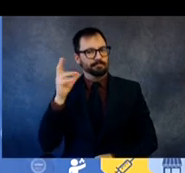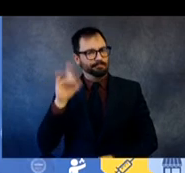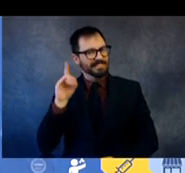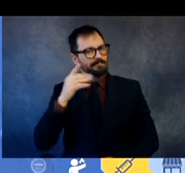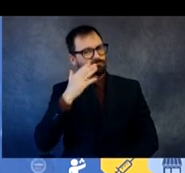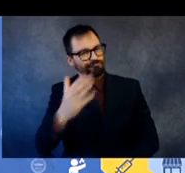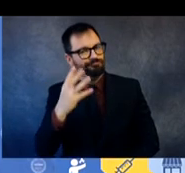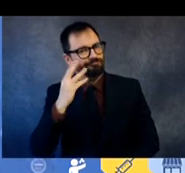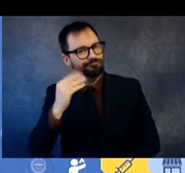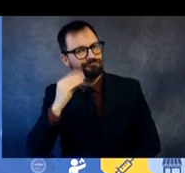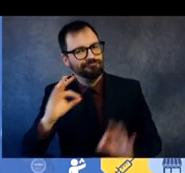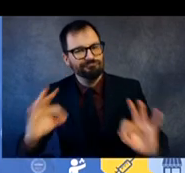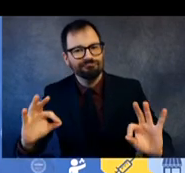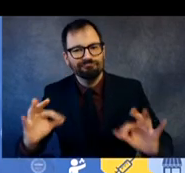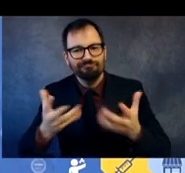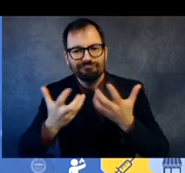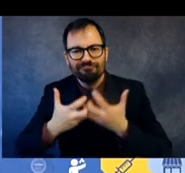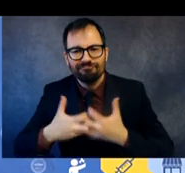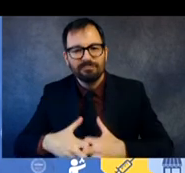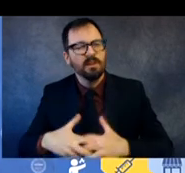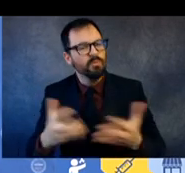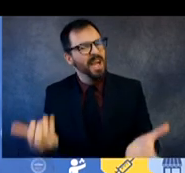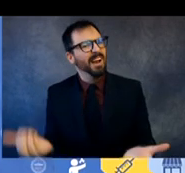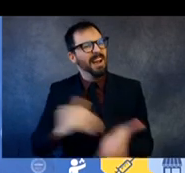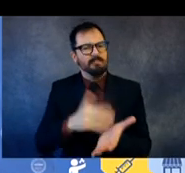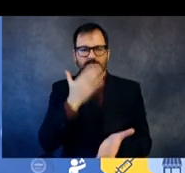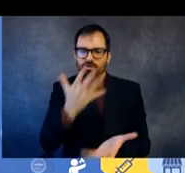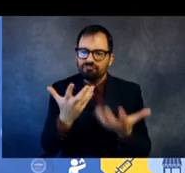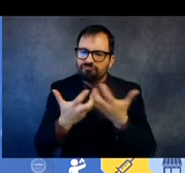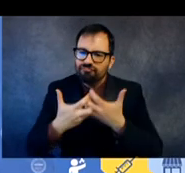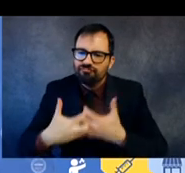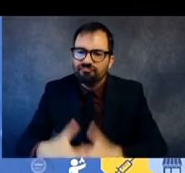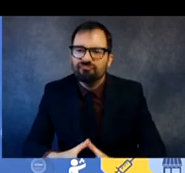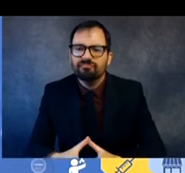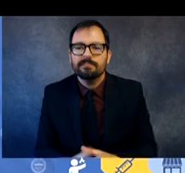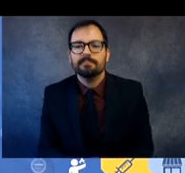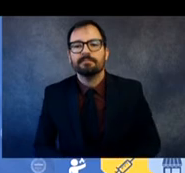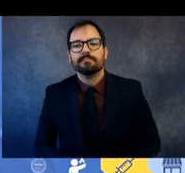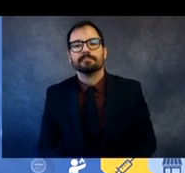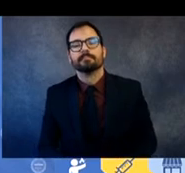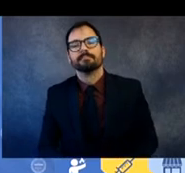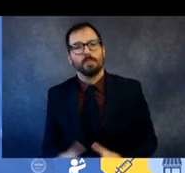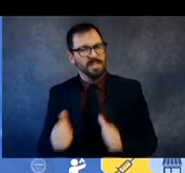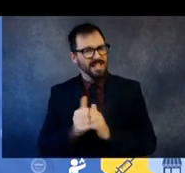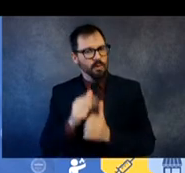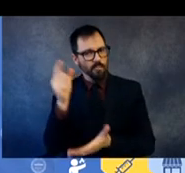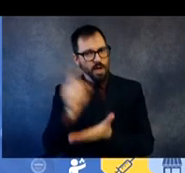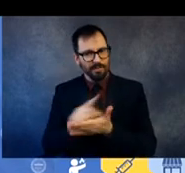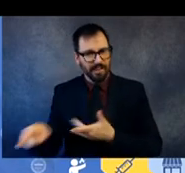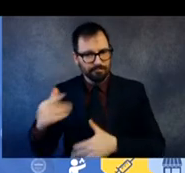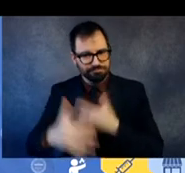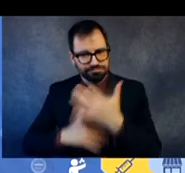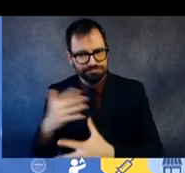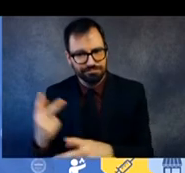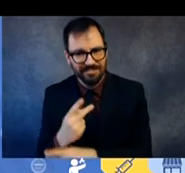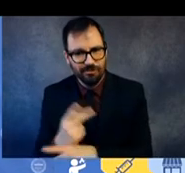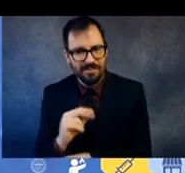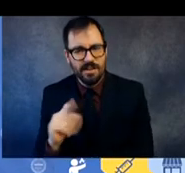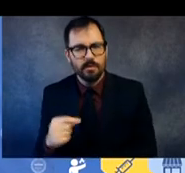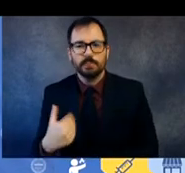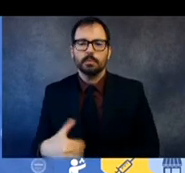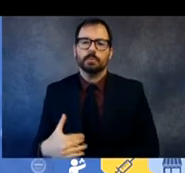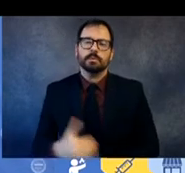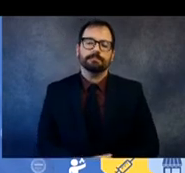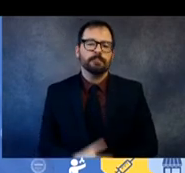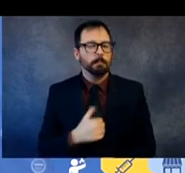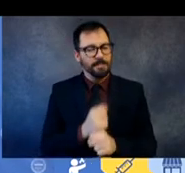So the question is, what can they do in a week's time? And they can make sure that they're planning appropriately and that they have the time to be able to do it, right? We're talking about, if you remember